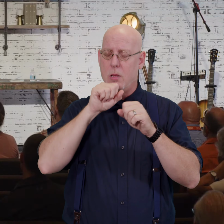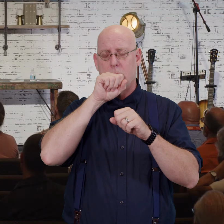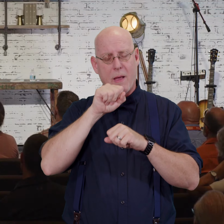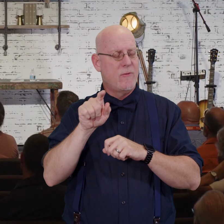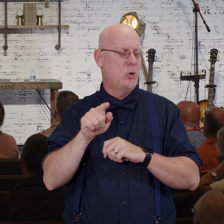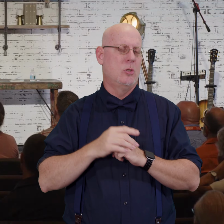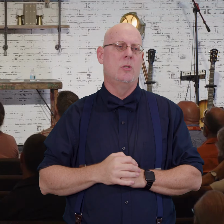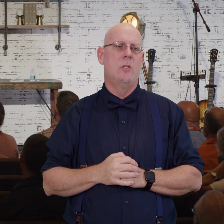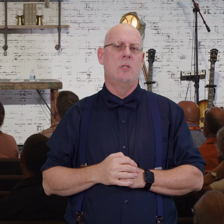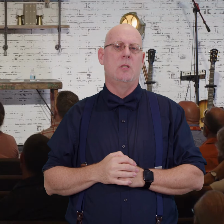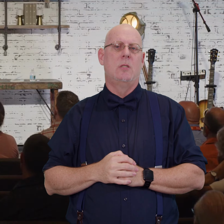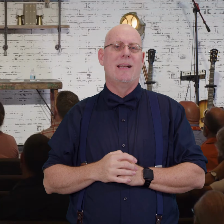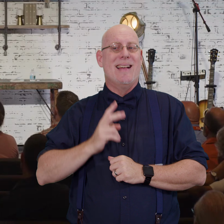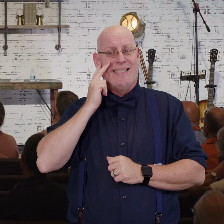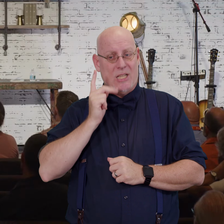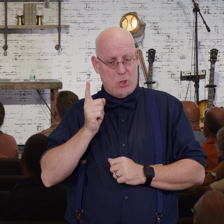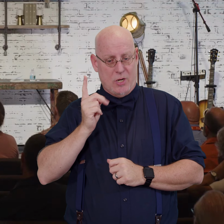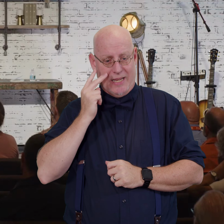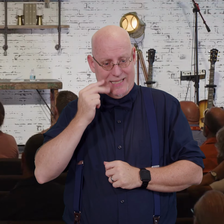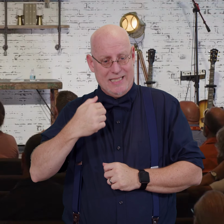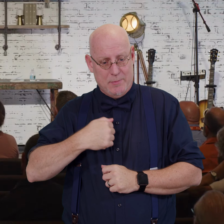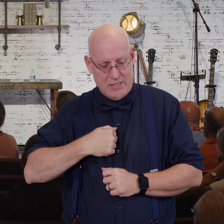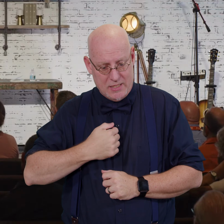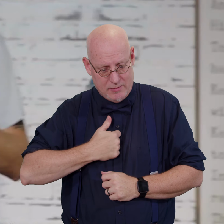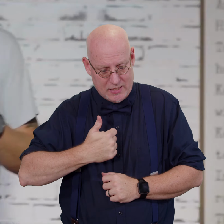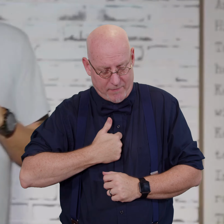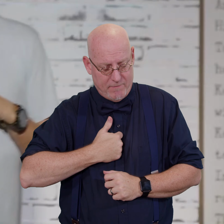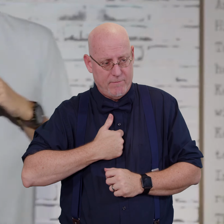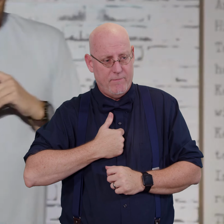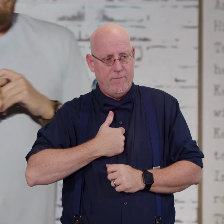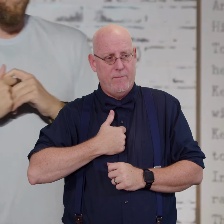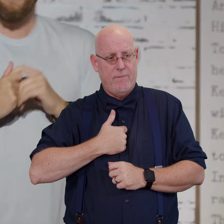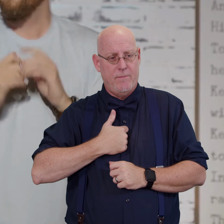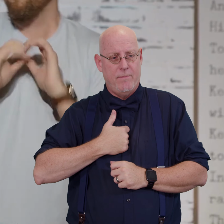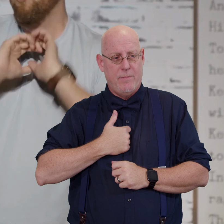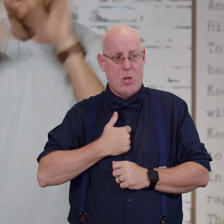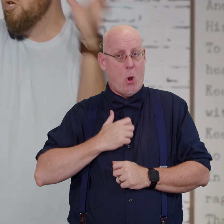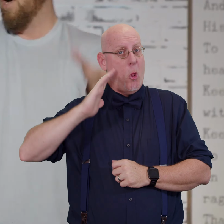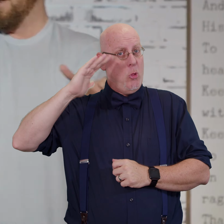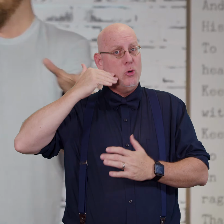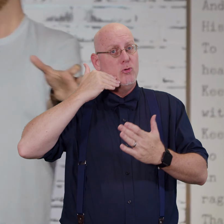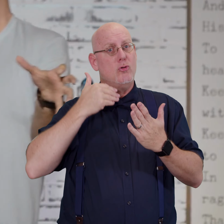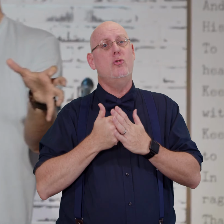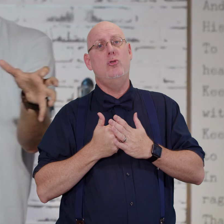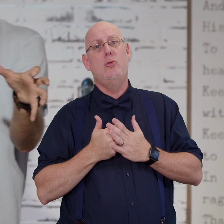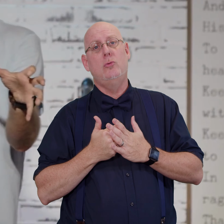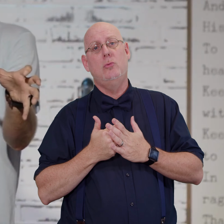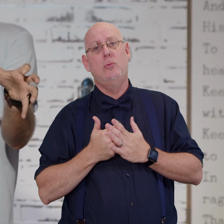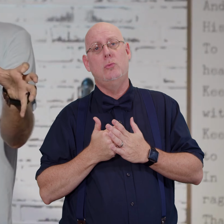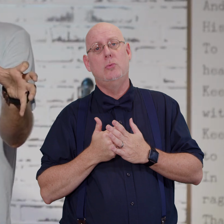love, I see in her and I see in me what can look good,